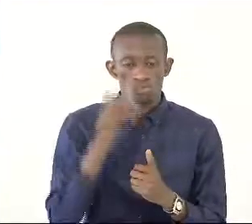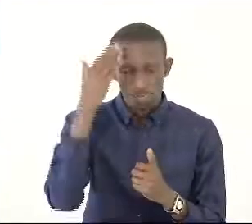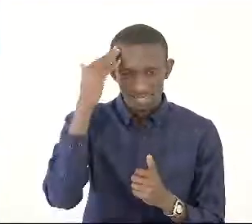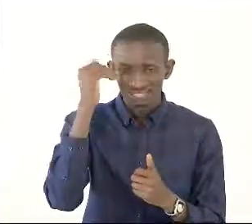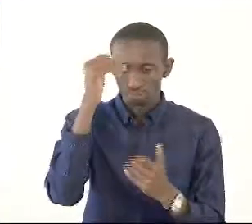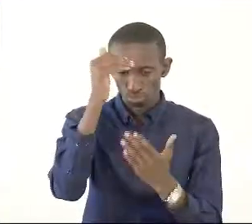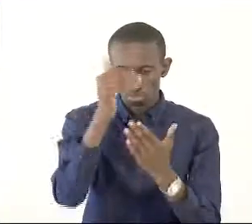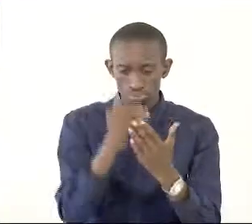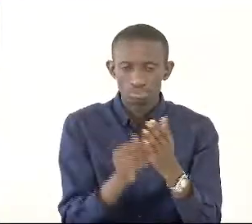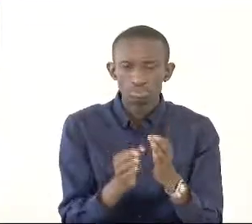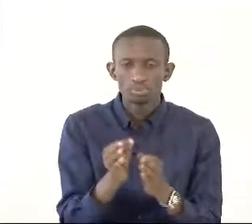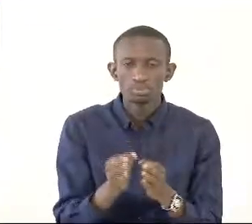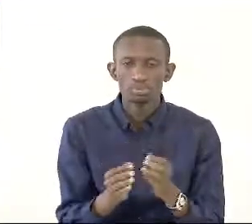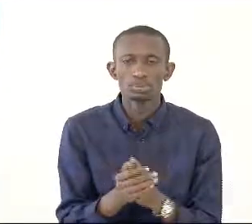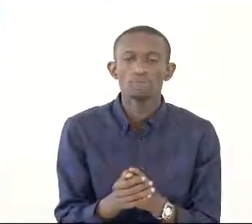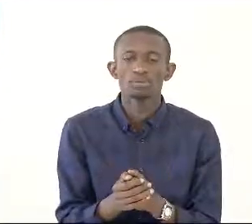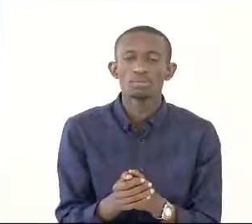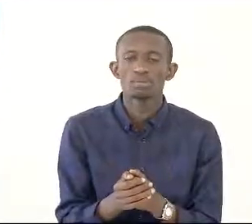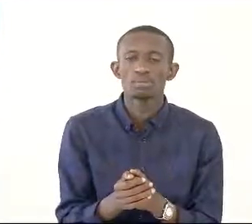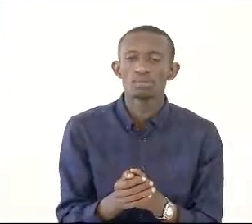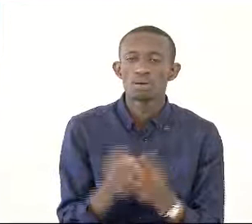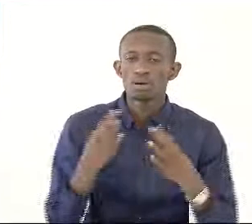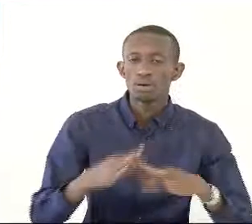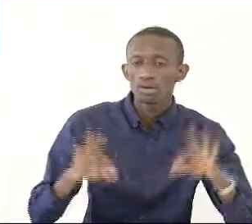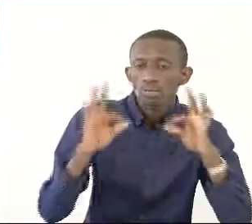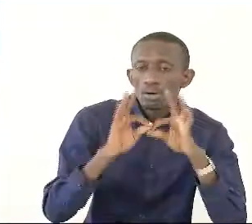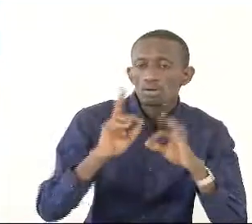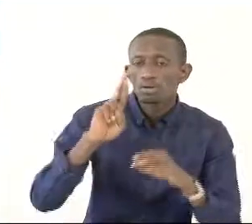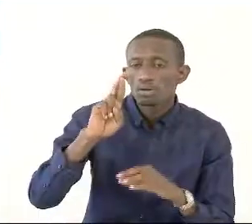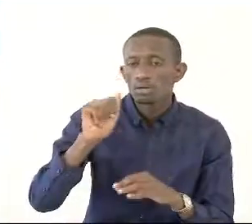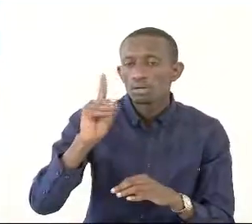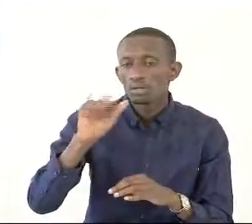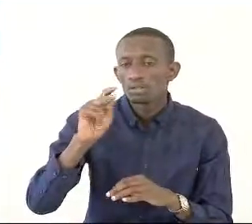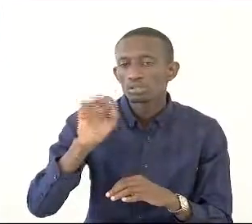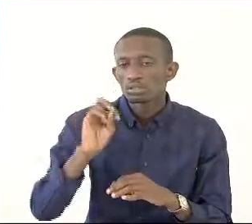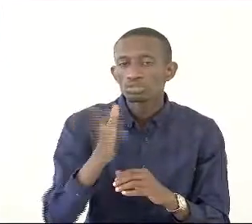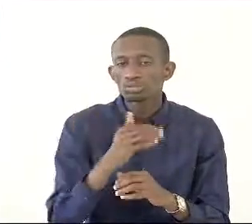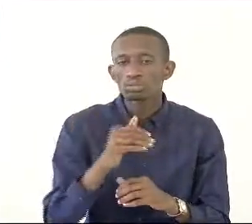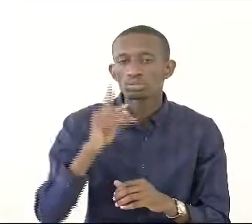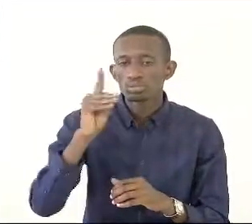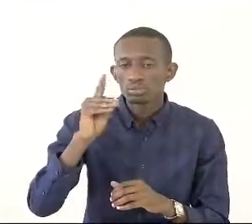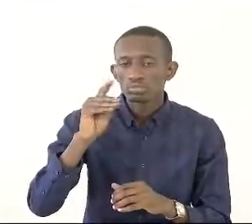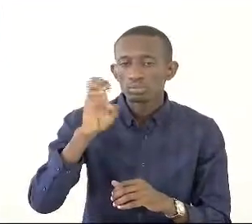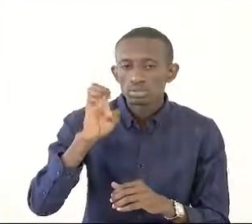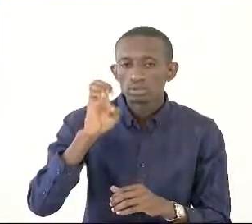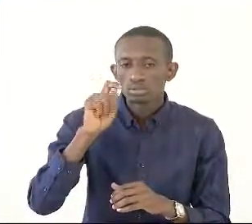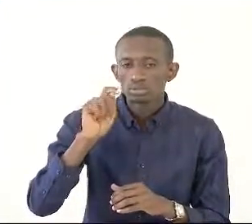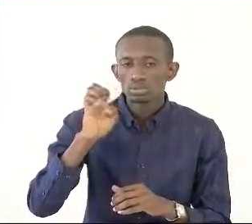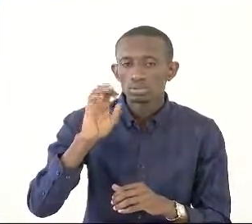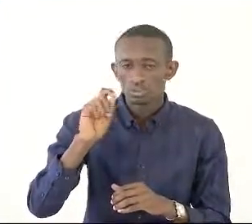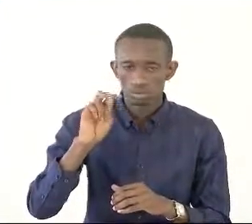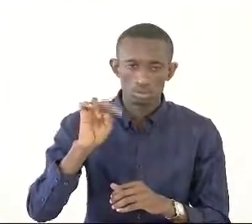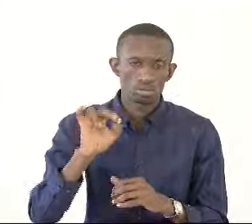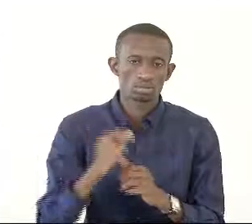the functioning of radiation detectors. That is 1. I want you to be able to do that. Number